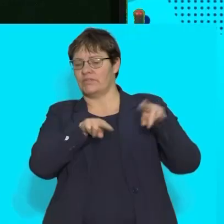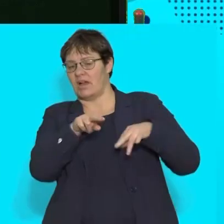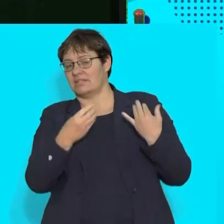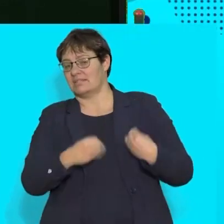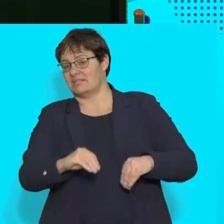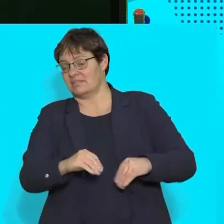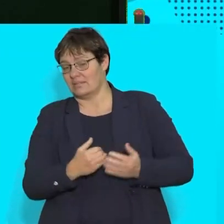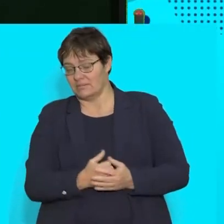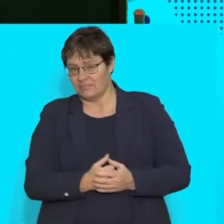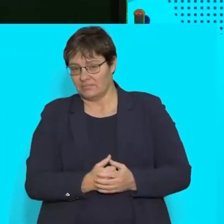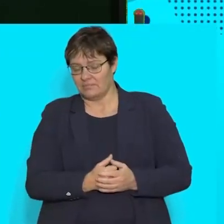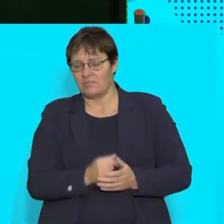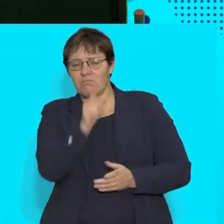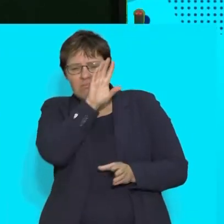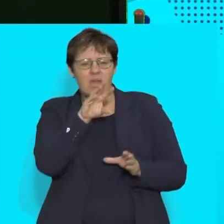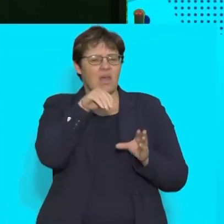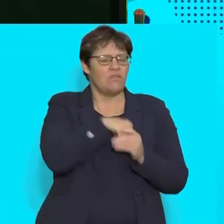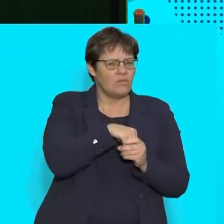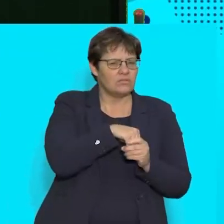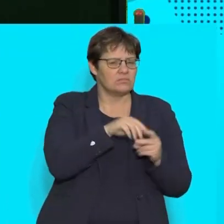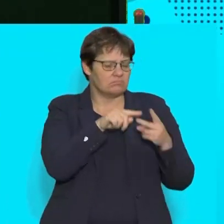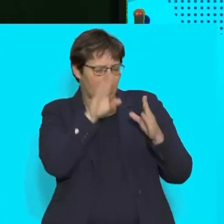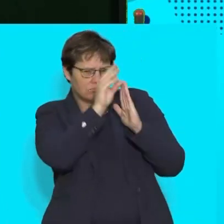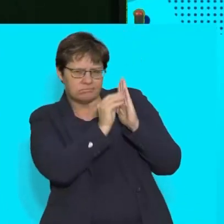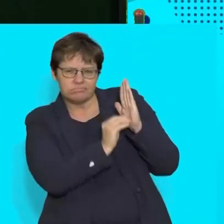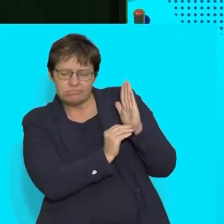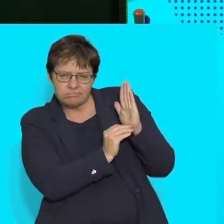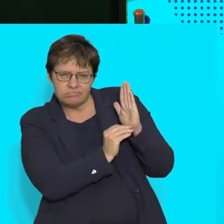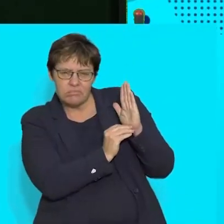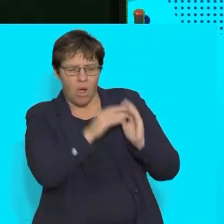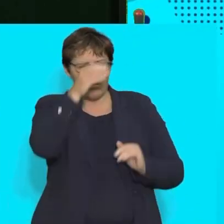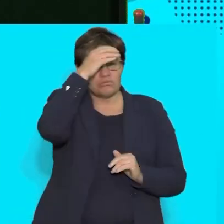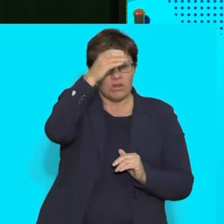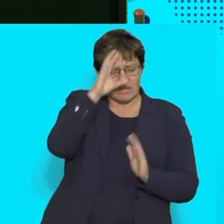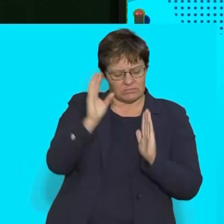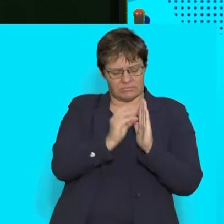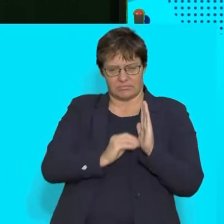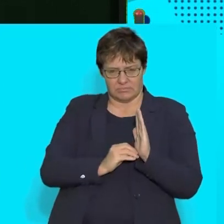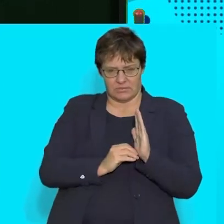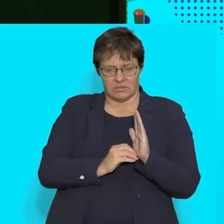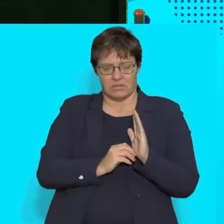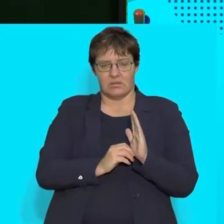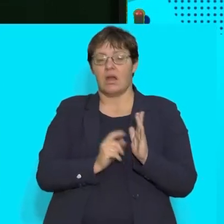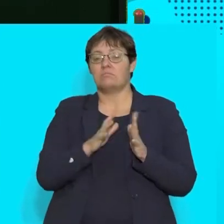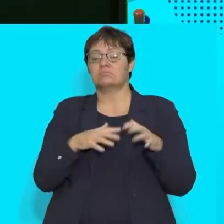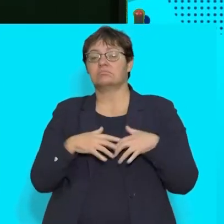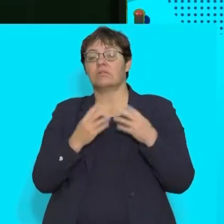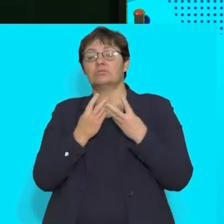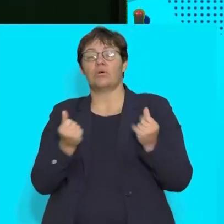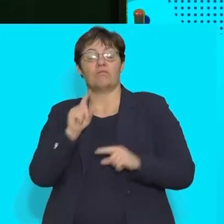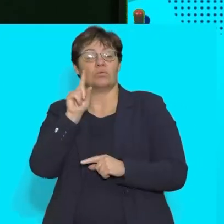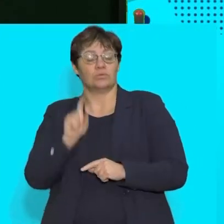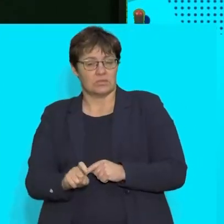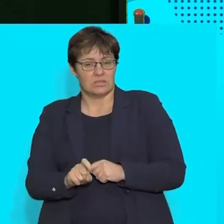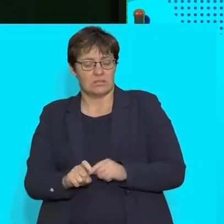revision lesson today. So I encourage you to get involved, make some notes, write some of those concepts down. When we get to